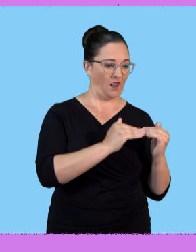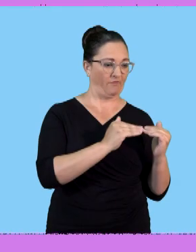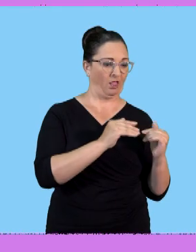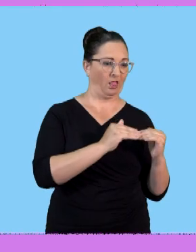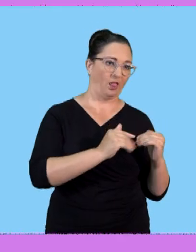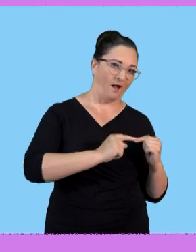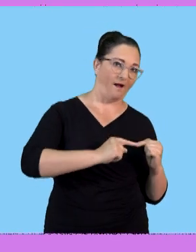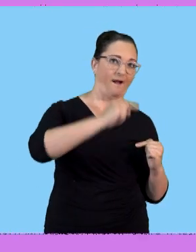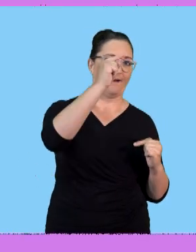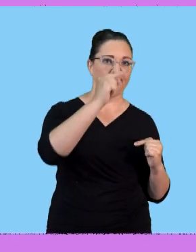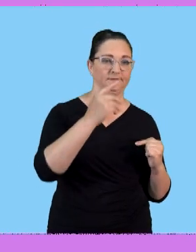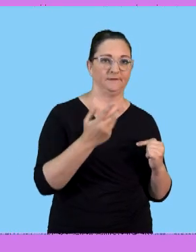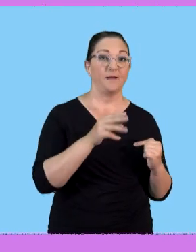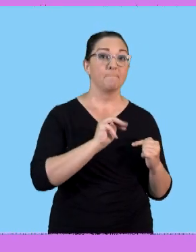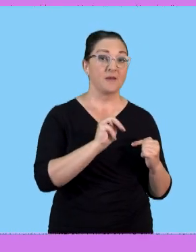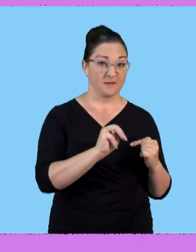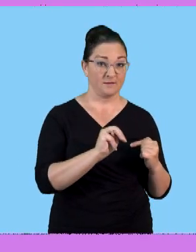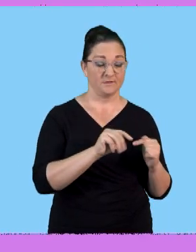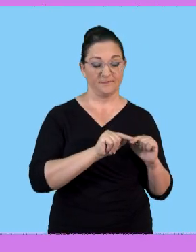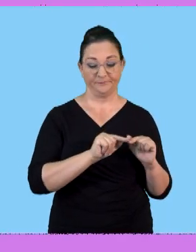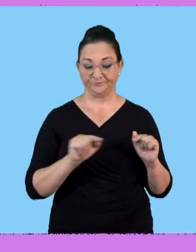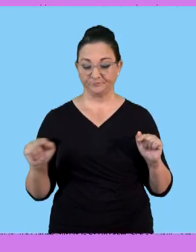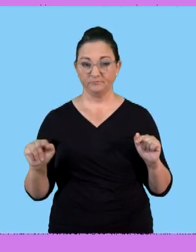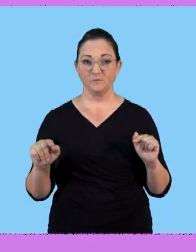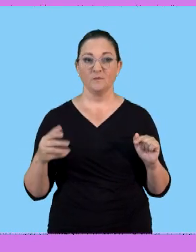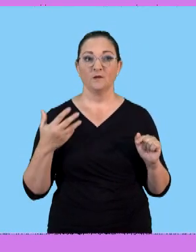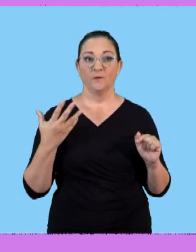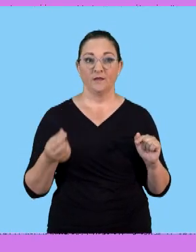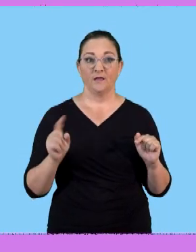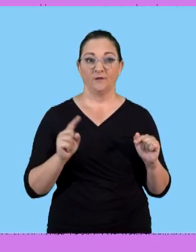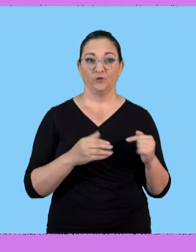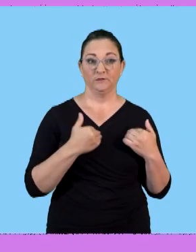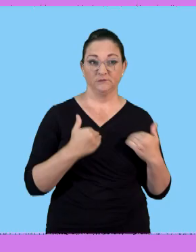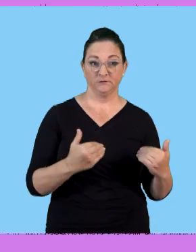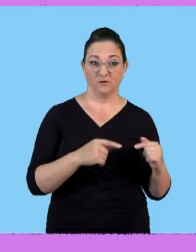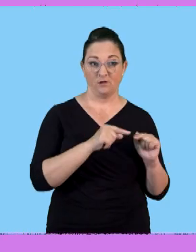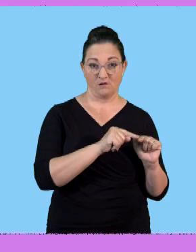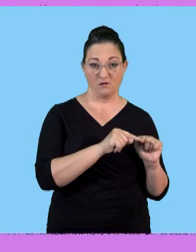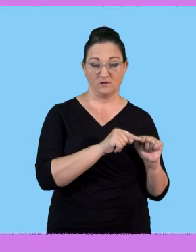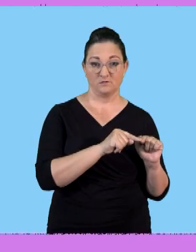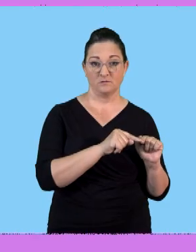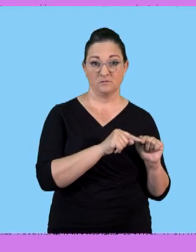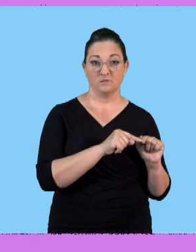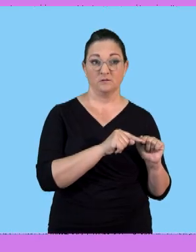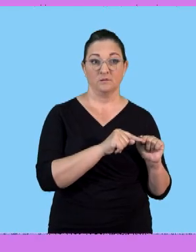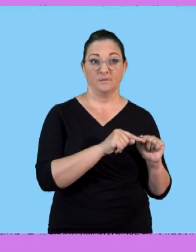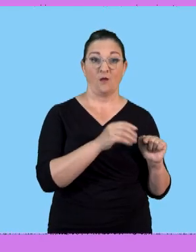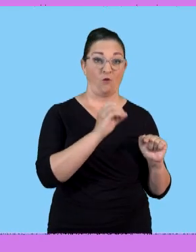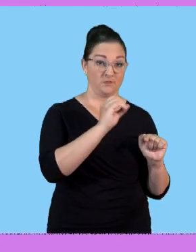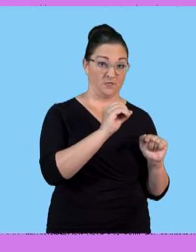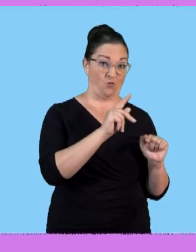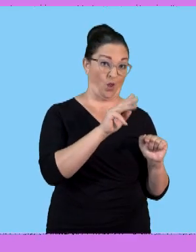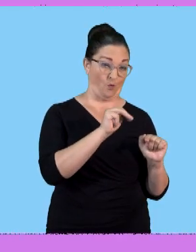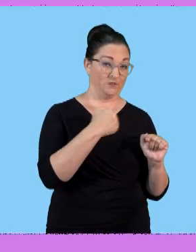that's indicated in meters. And then here we have the start of the cycle race, right, which is